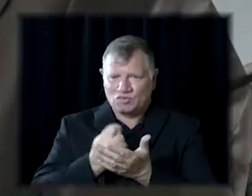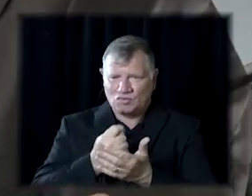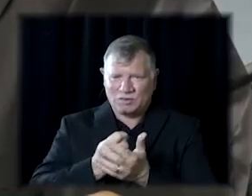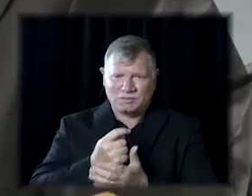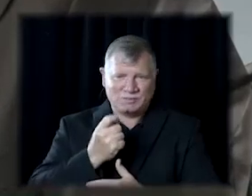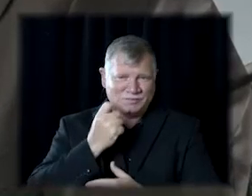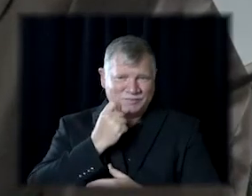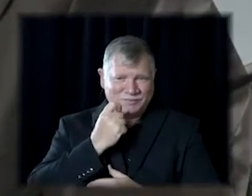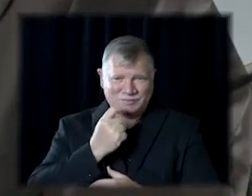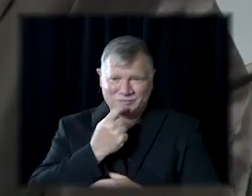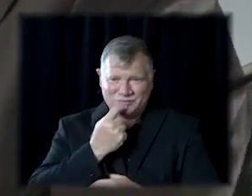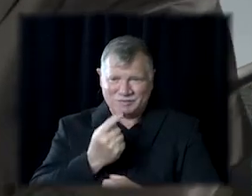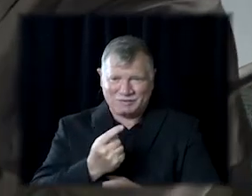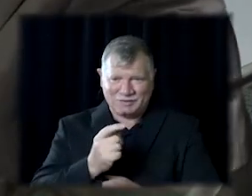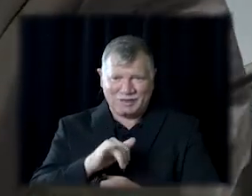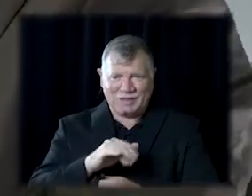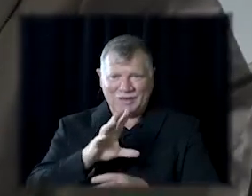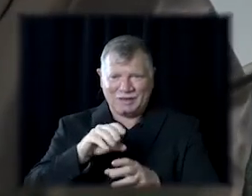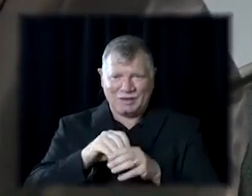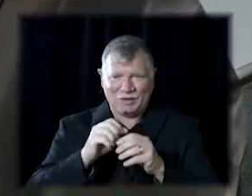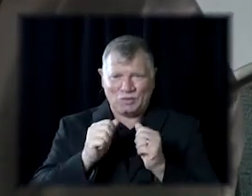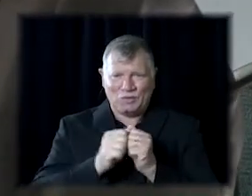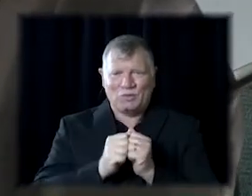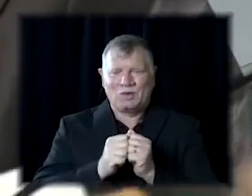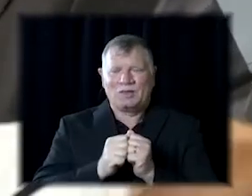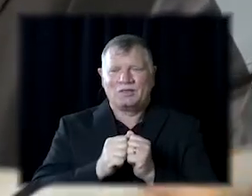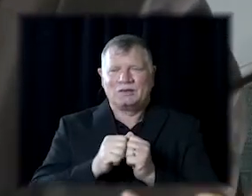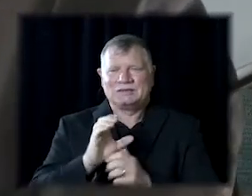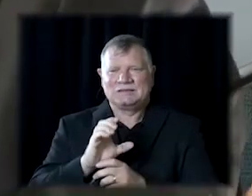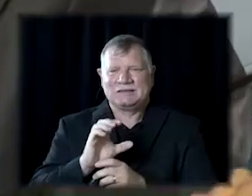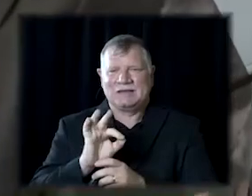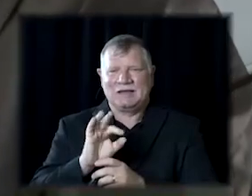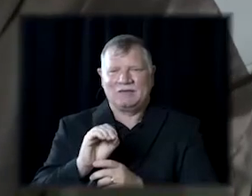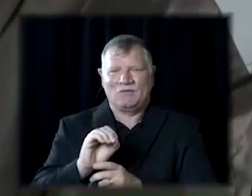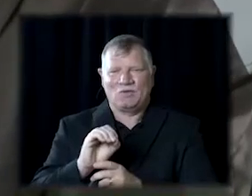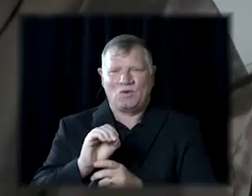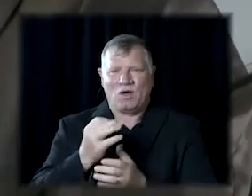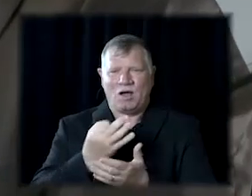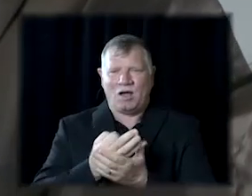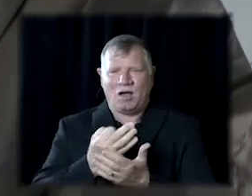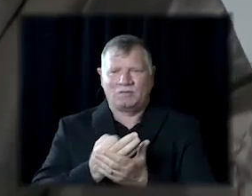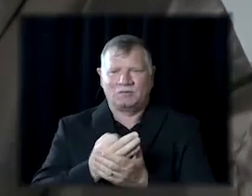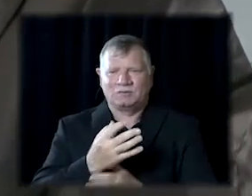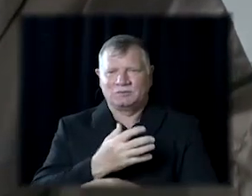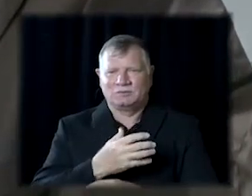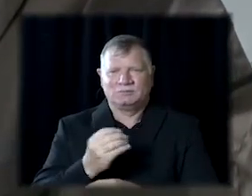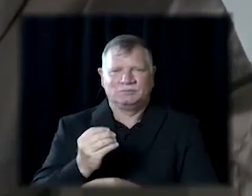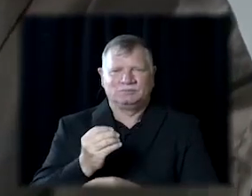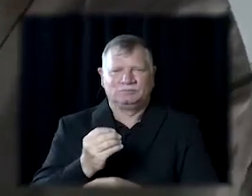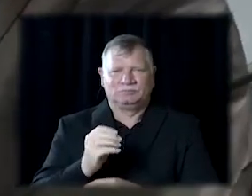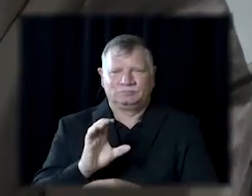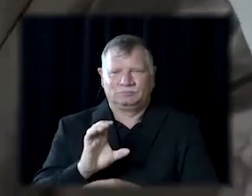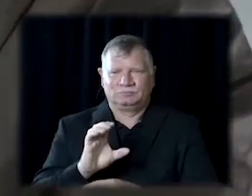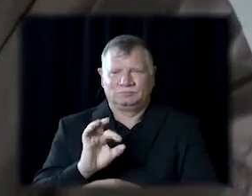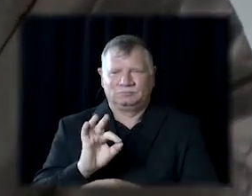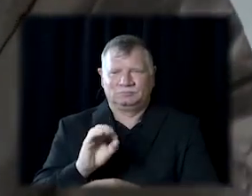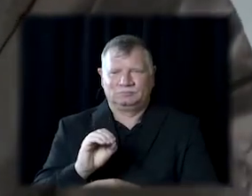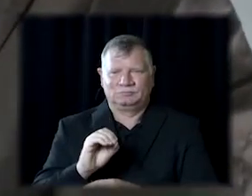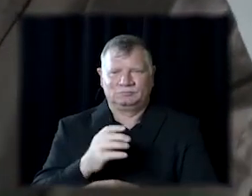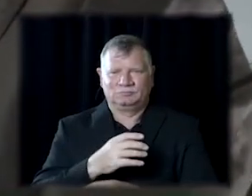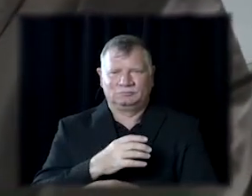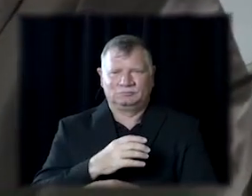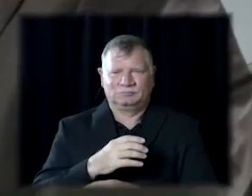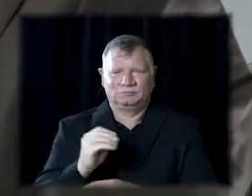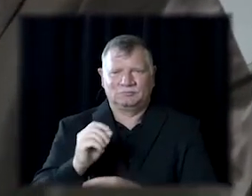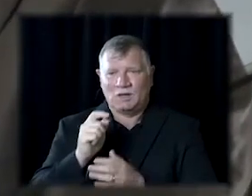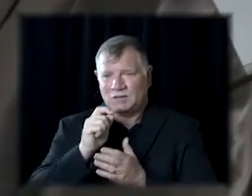alluded to, including the creation of the CFO office and the CFO and